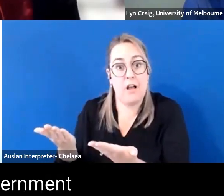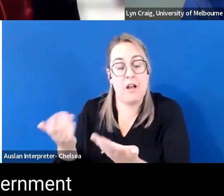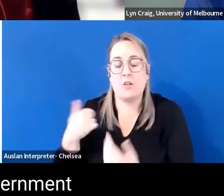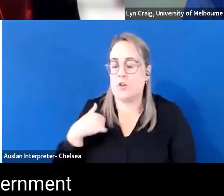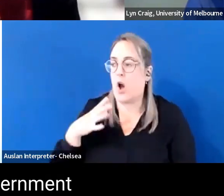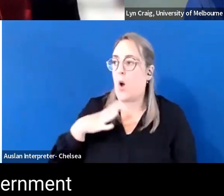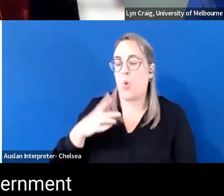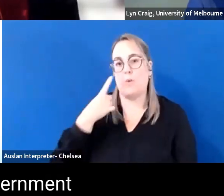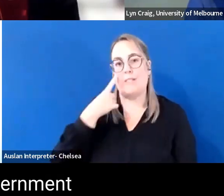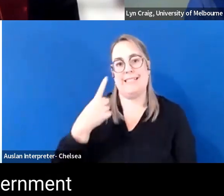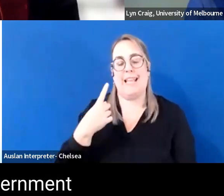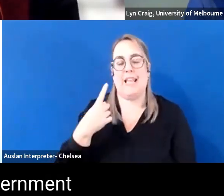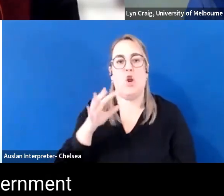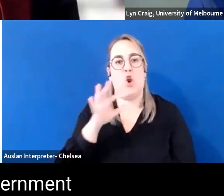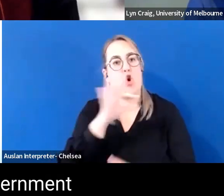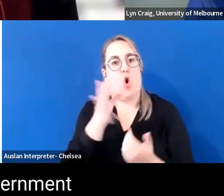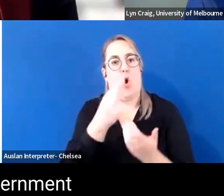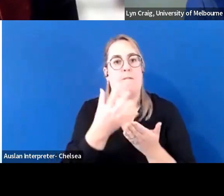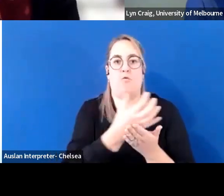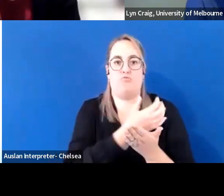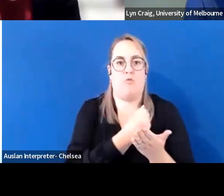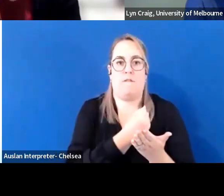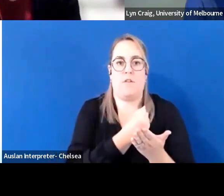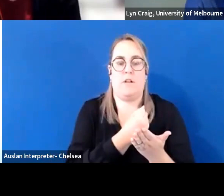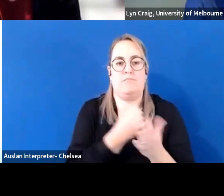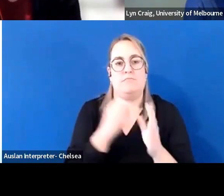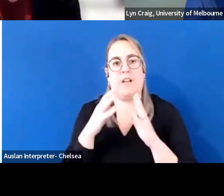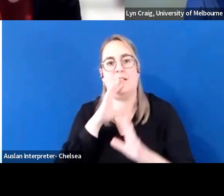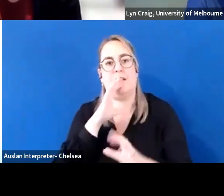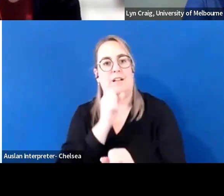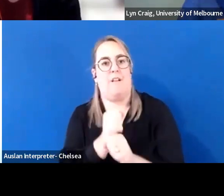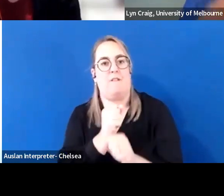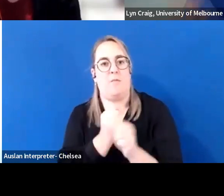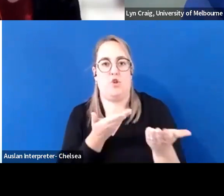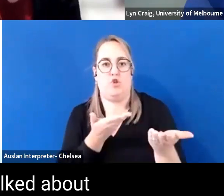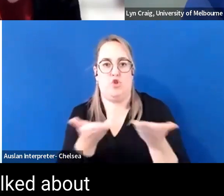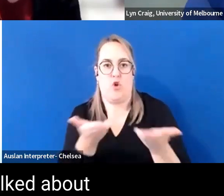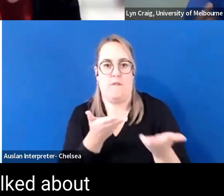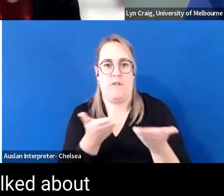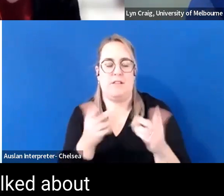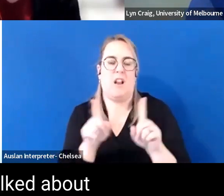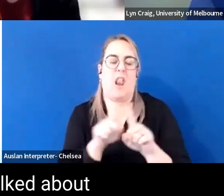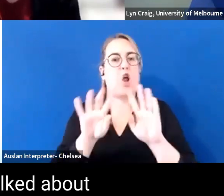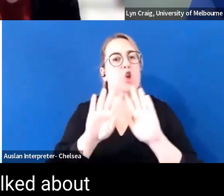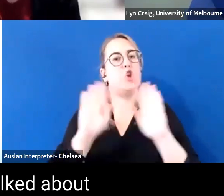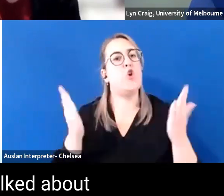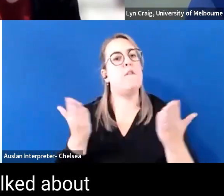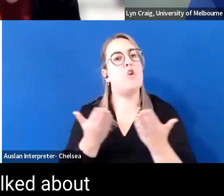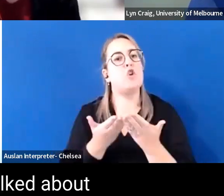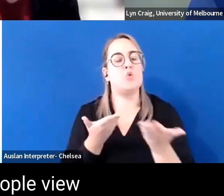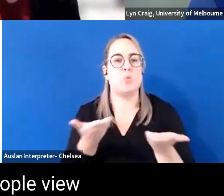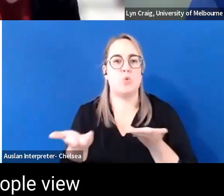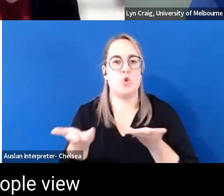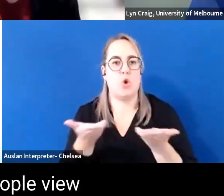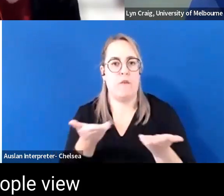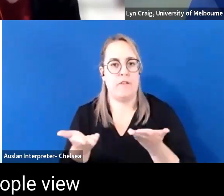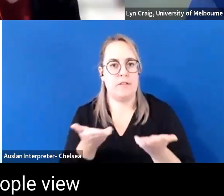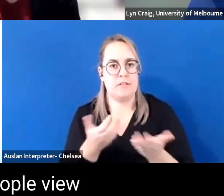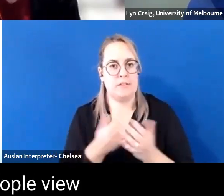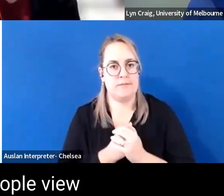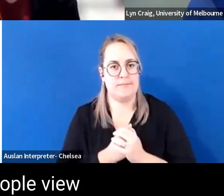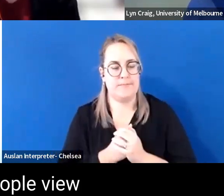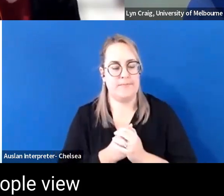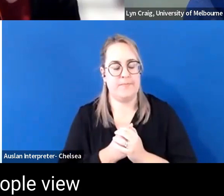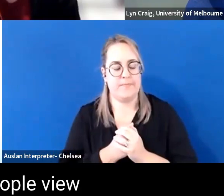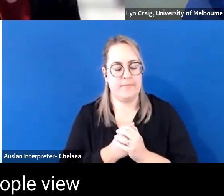not-for-profit and government-provided services. Universal basic services is often talked about as an alternative. Some people,